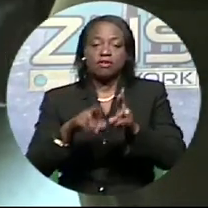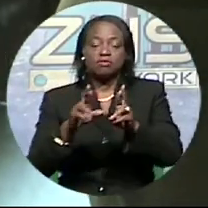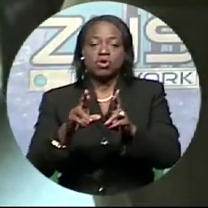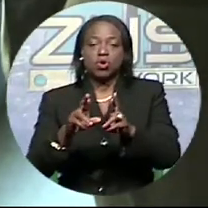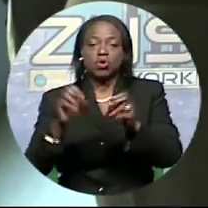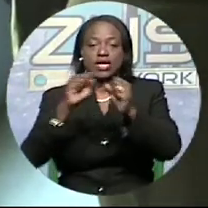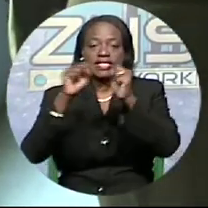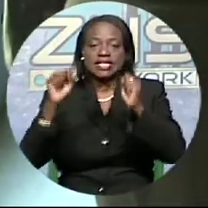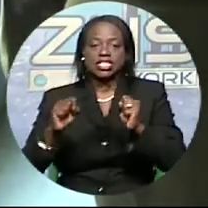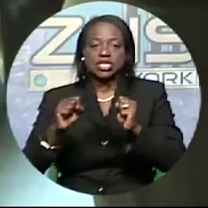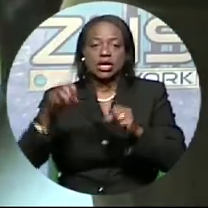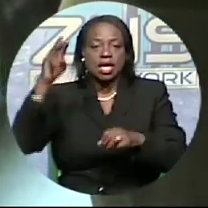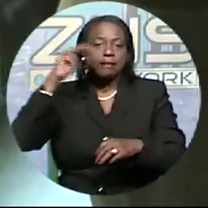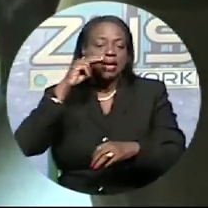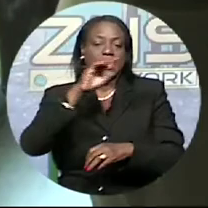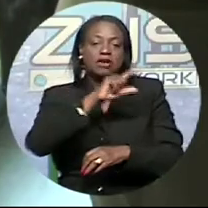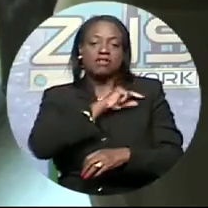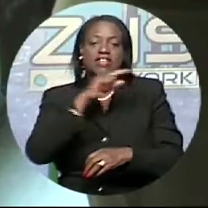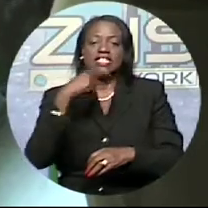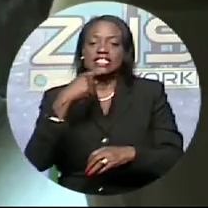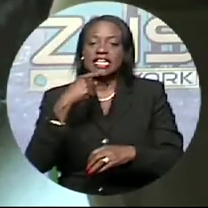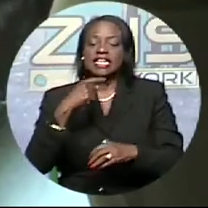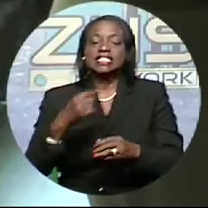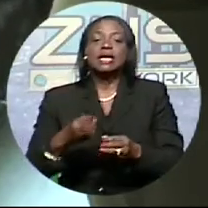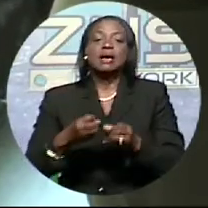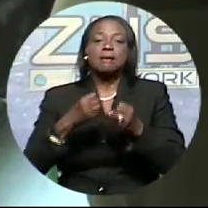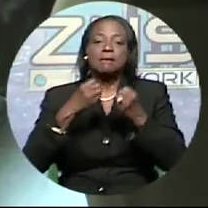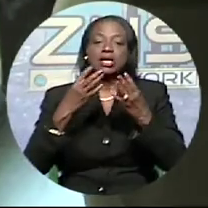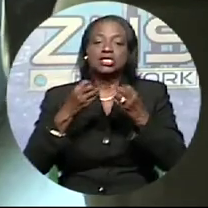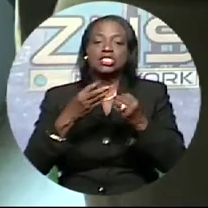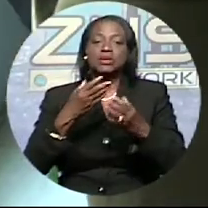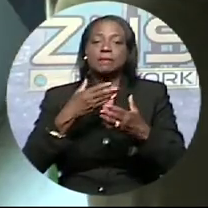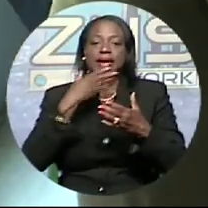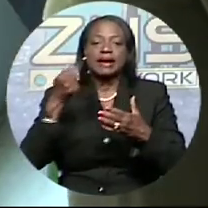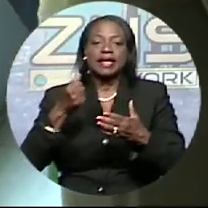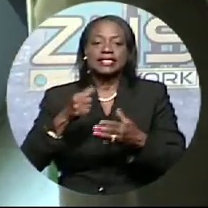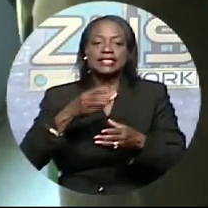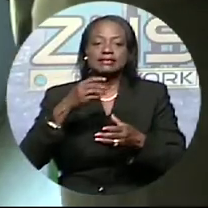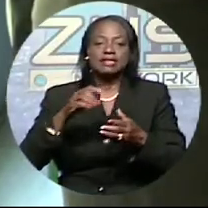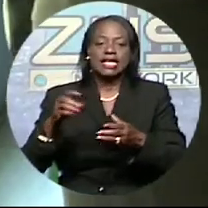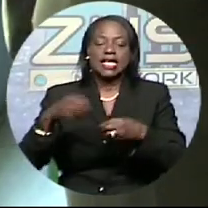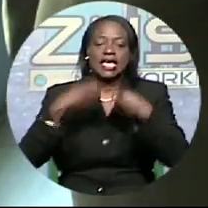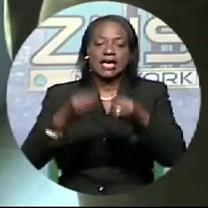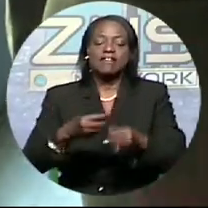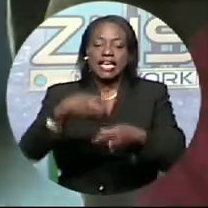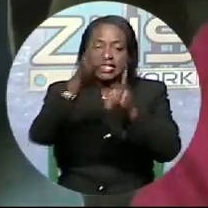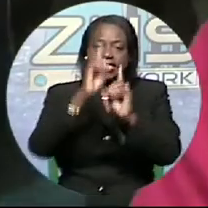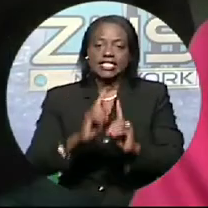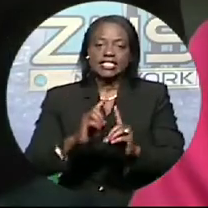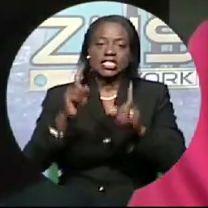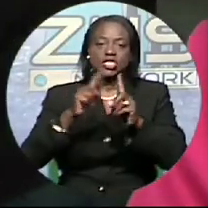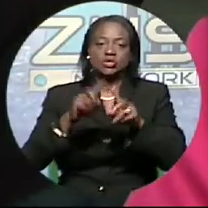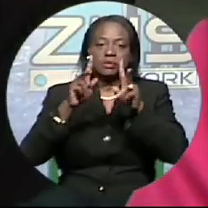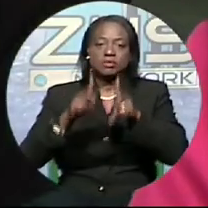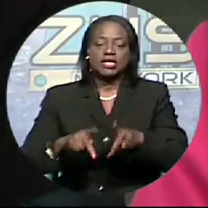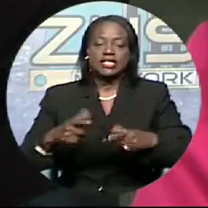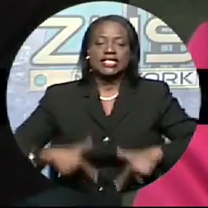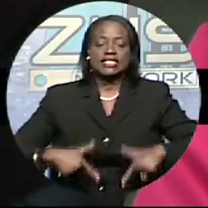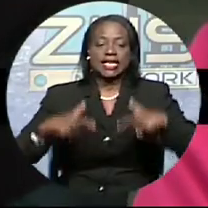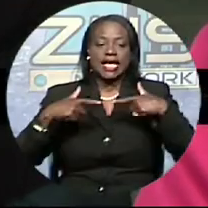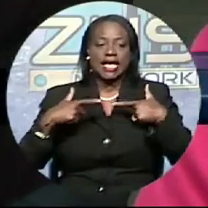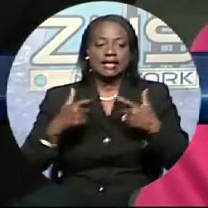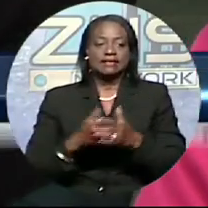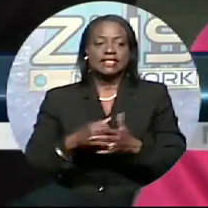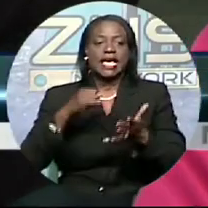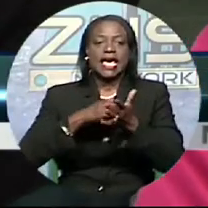card is much more convenient for clients and is intended to restore dignity to their lives. It's reloadable, so